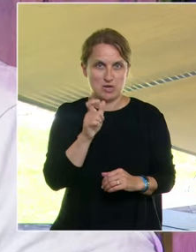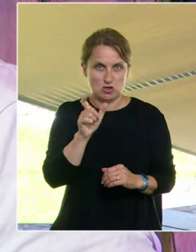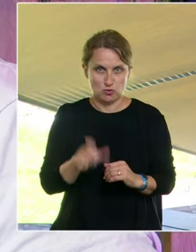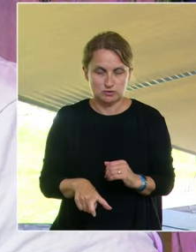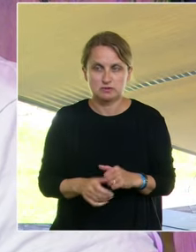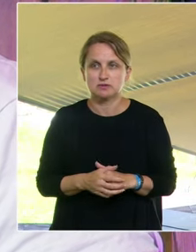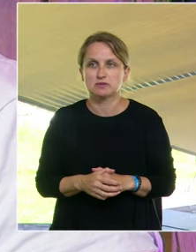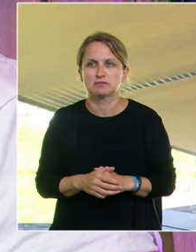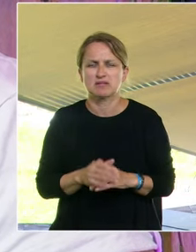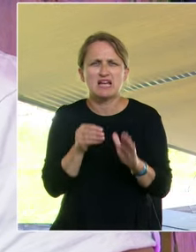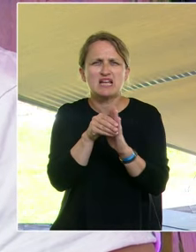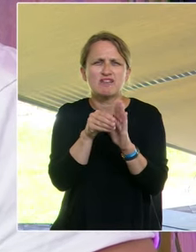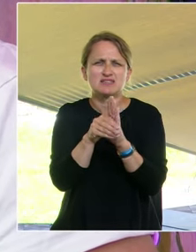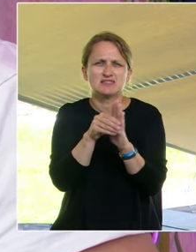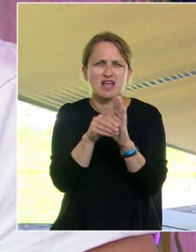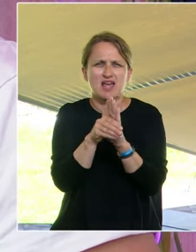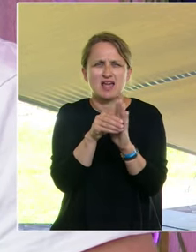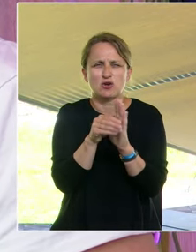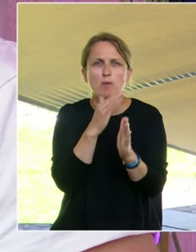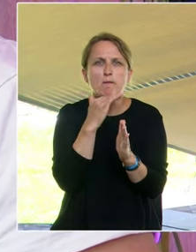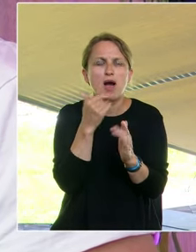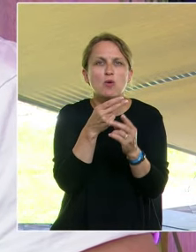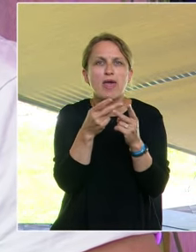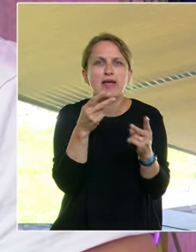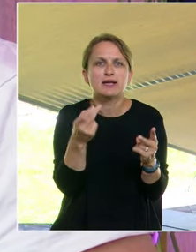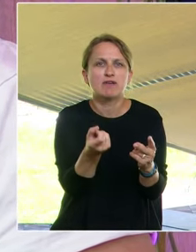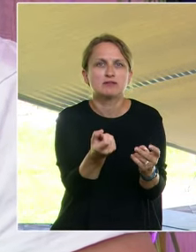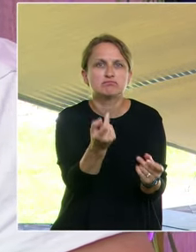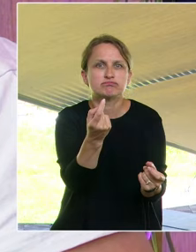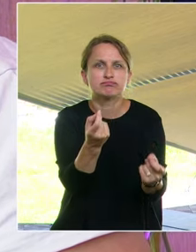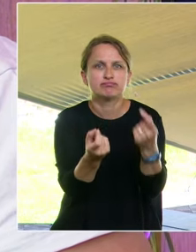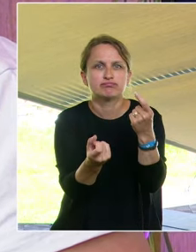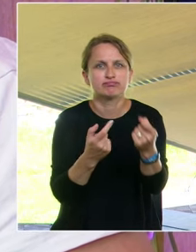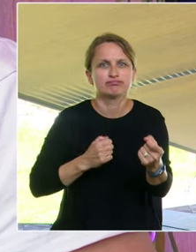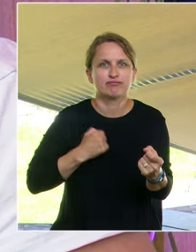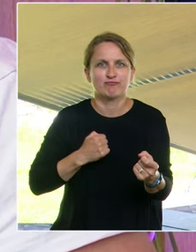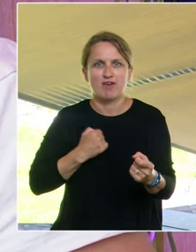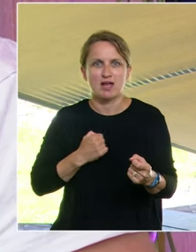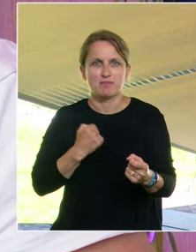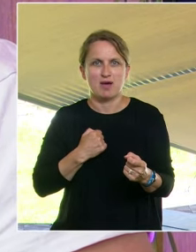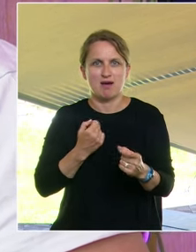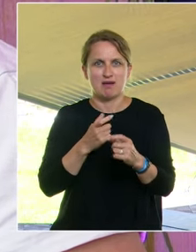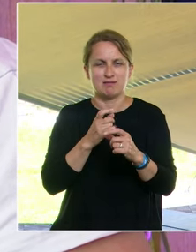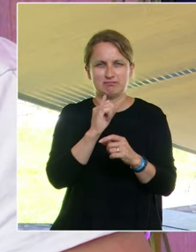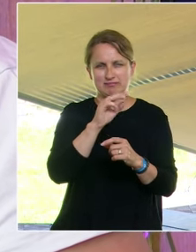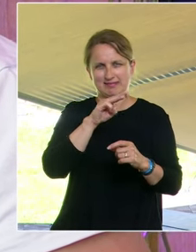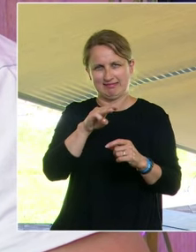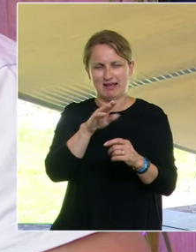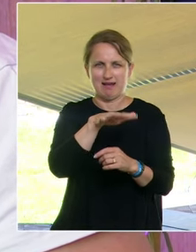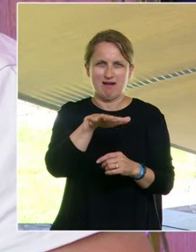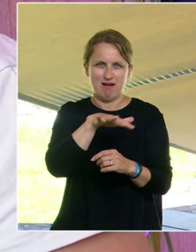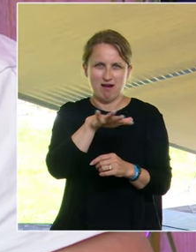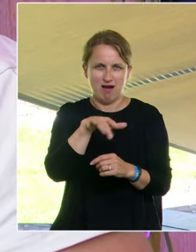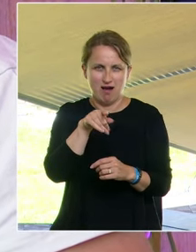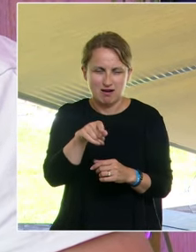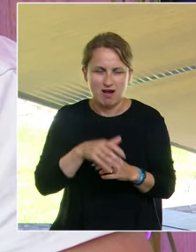has invested into several very interesting startups in the intersection of tech and digital culture, including Digital Sputnik, which is one of